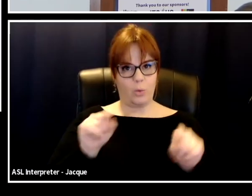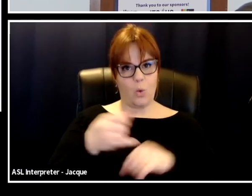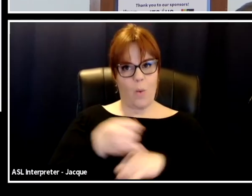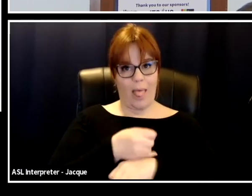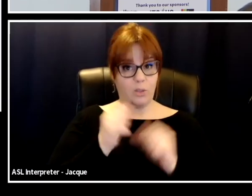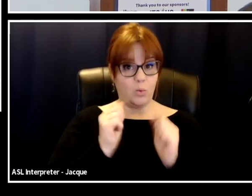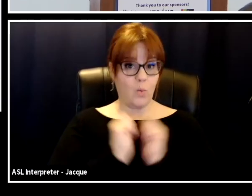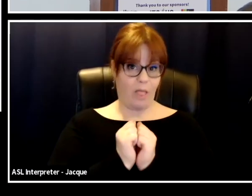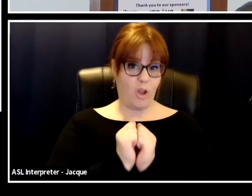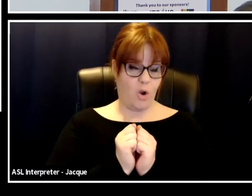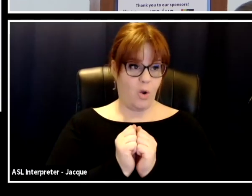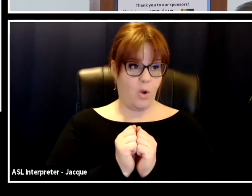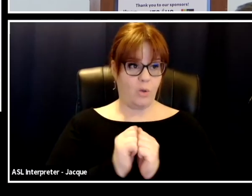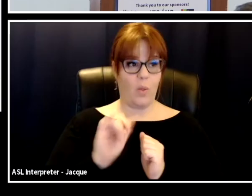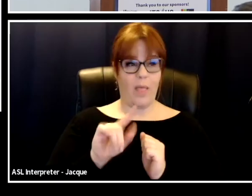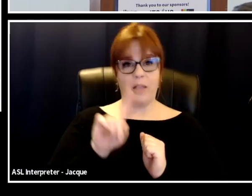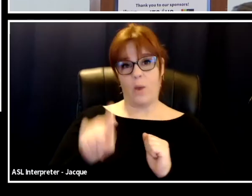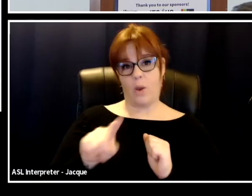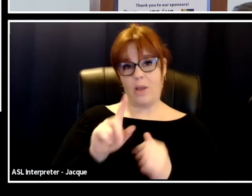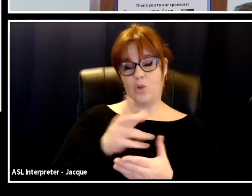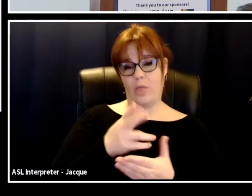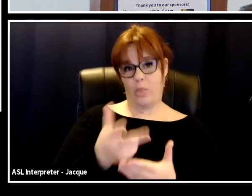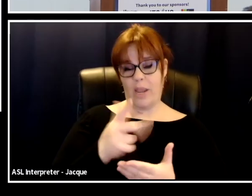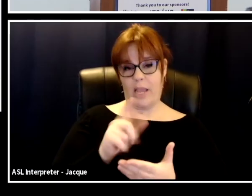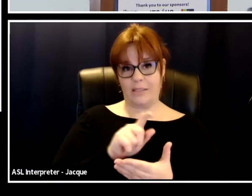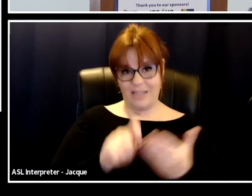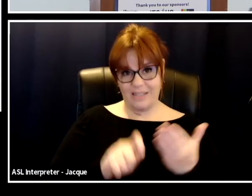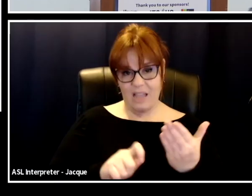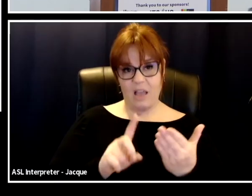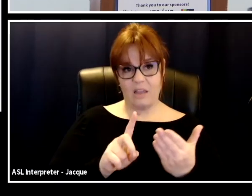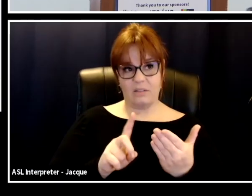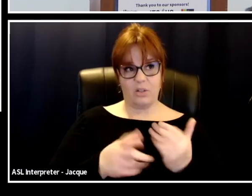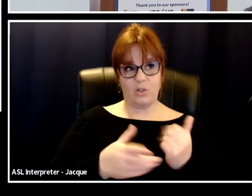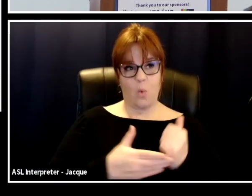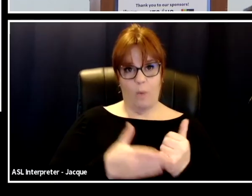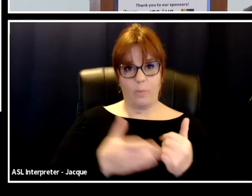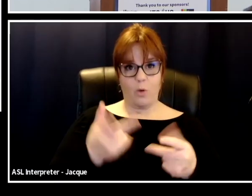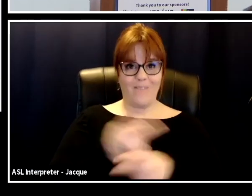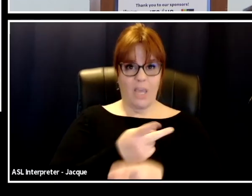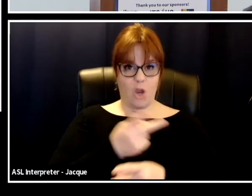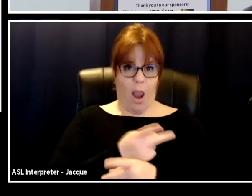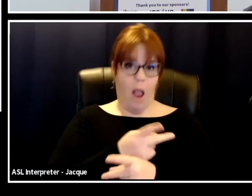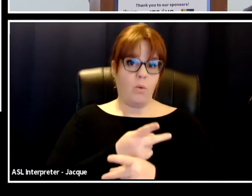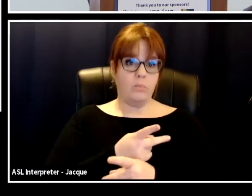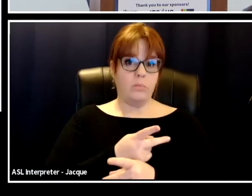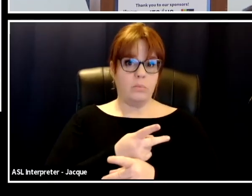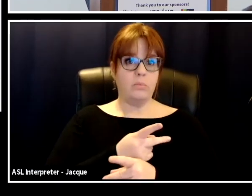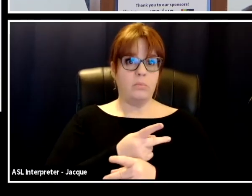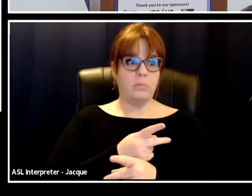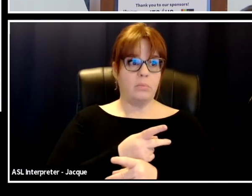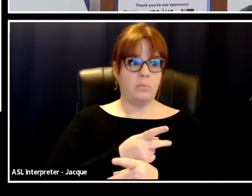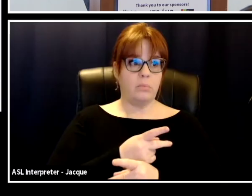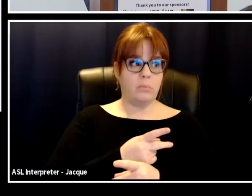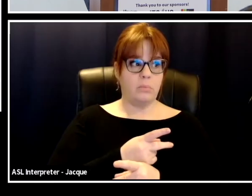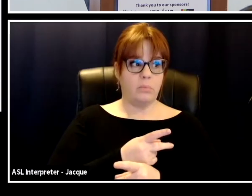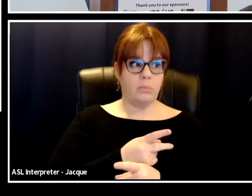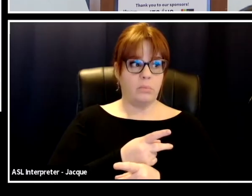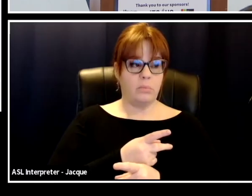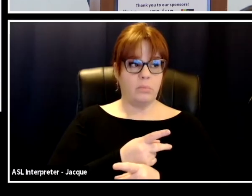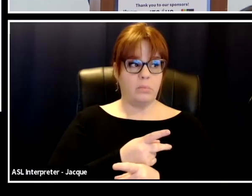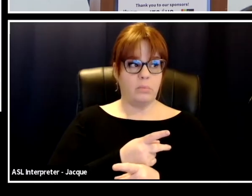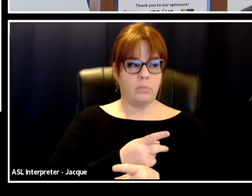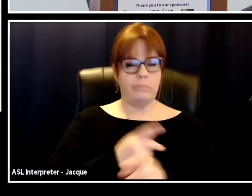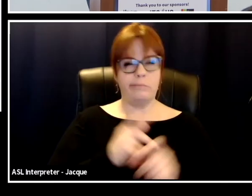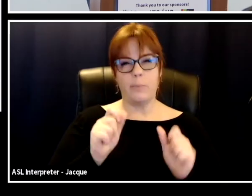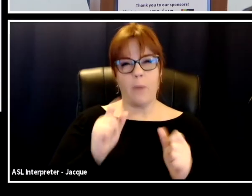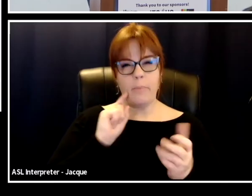And so that's kind of what question 3 is designed to elicit or kind of help you conclude, which is, we kind of, you've probably noticed